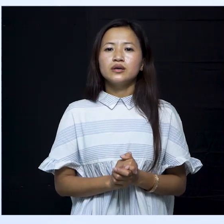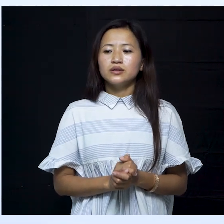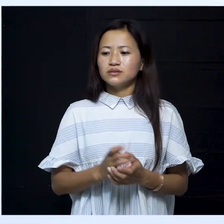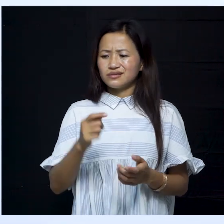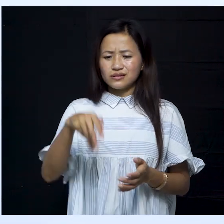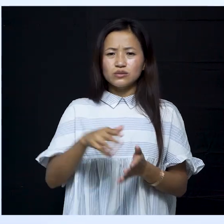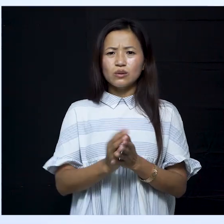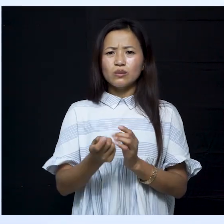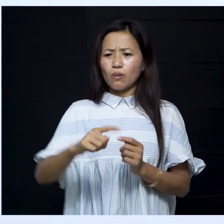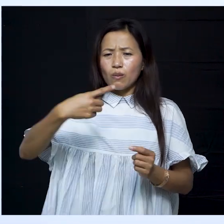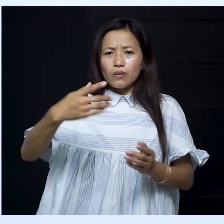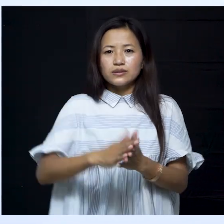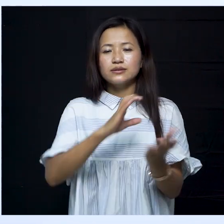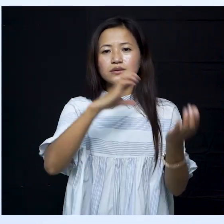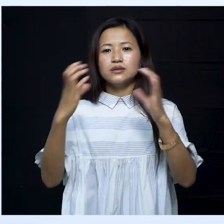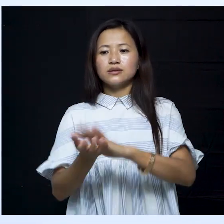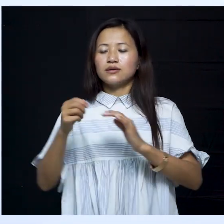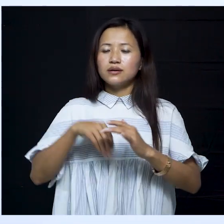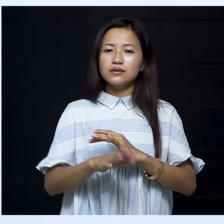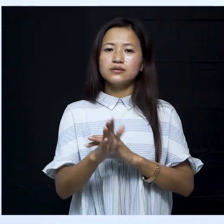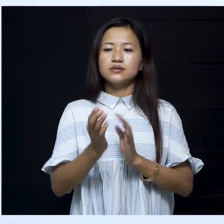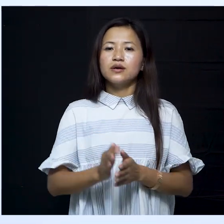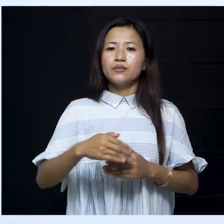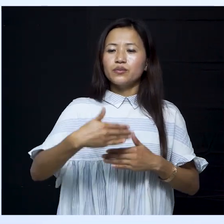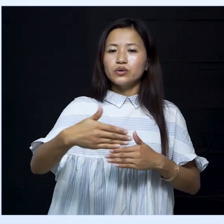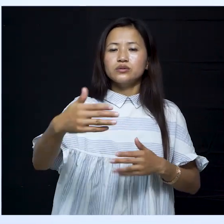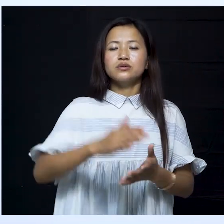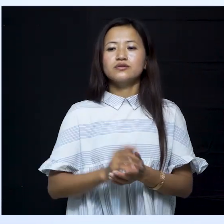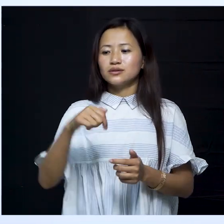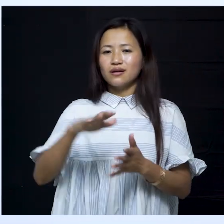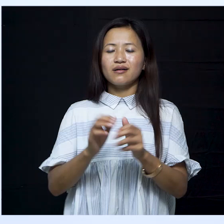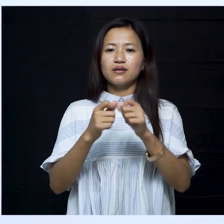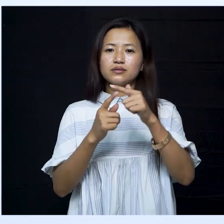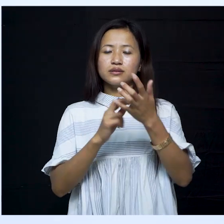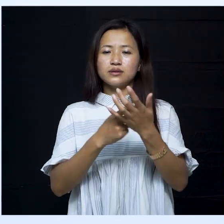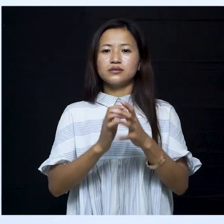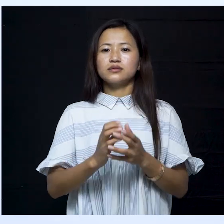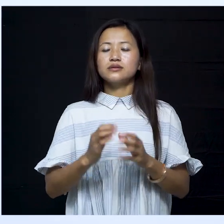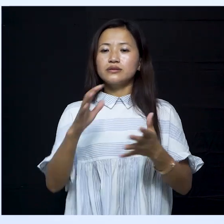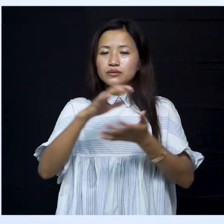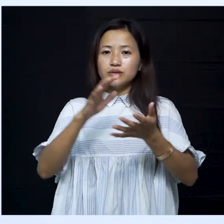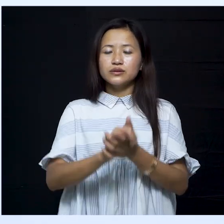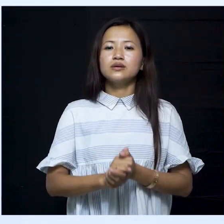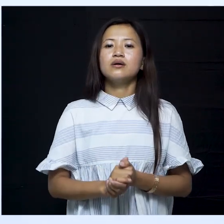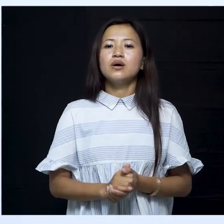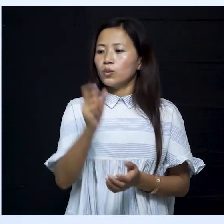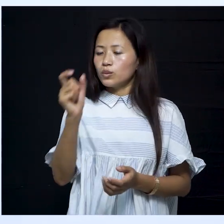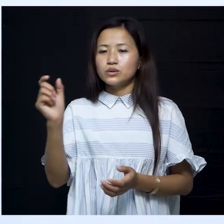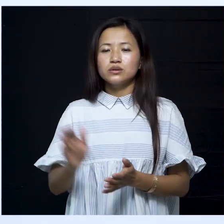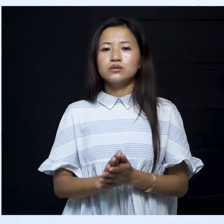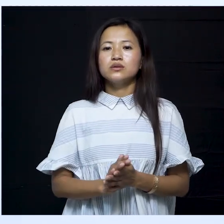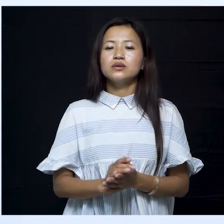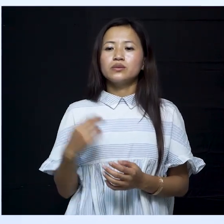always changing, it is also always undergoing a process of altercation, or we can say some words becomes